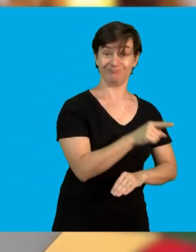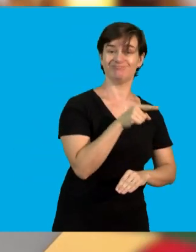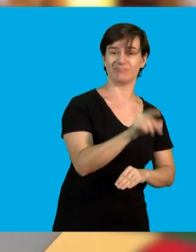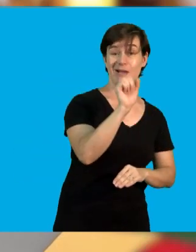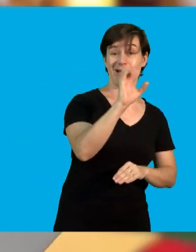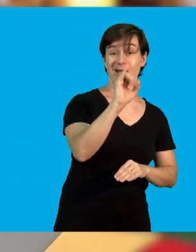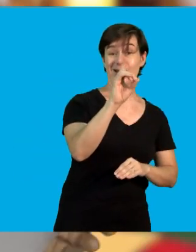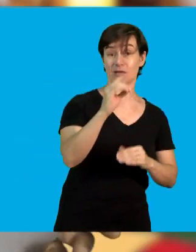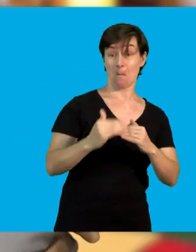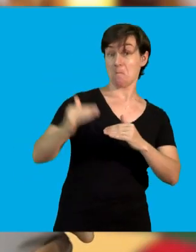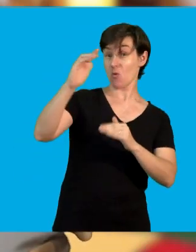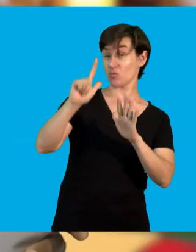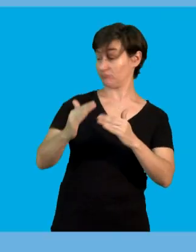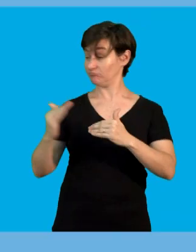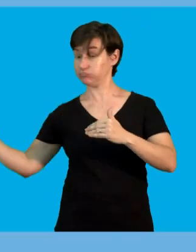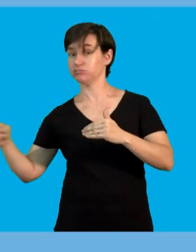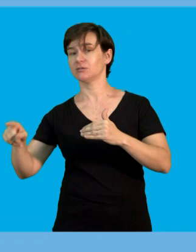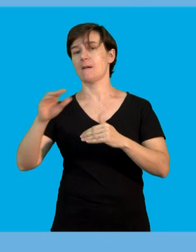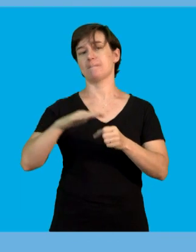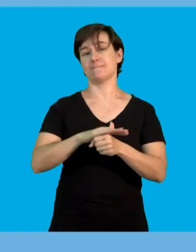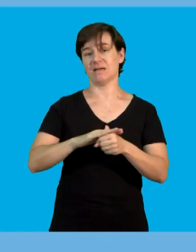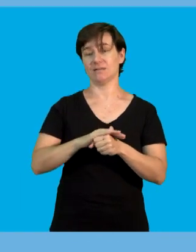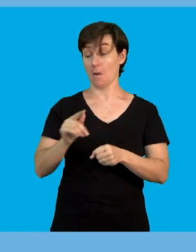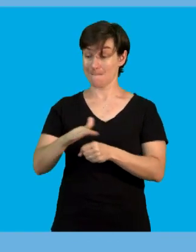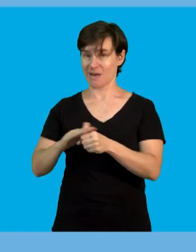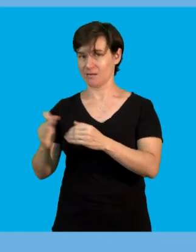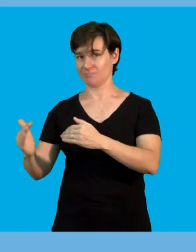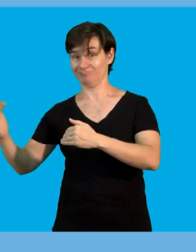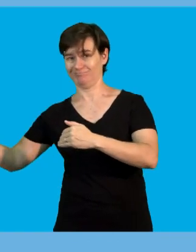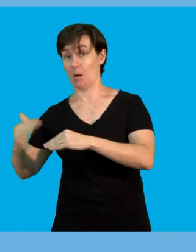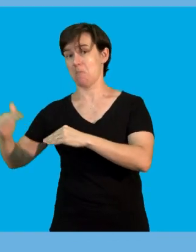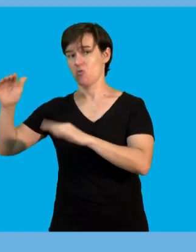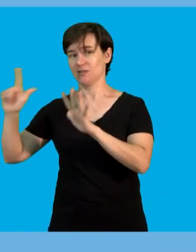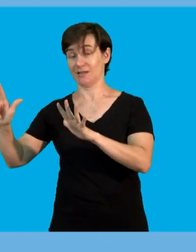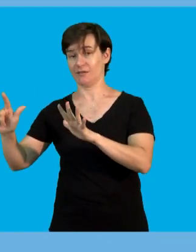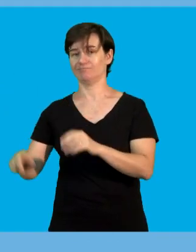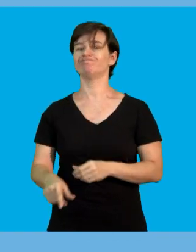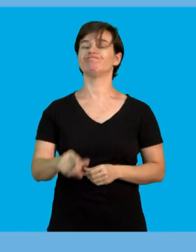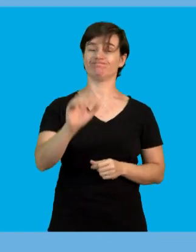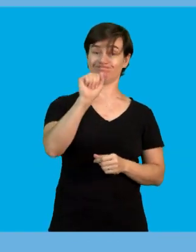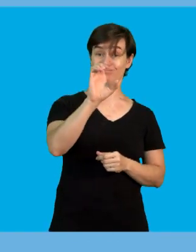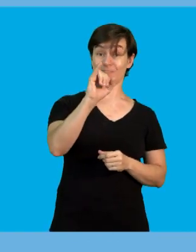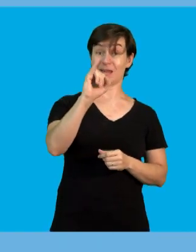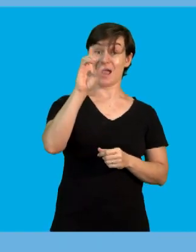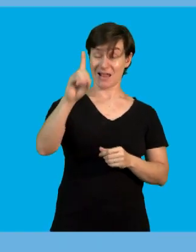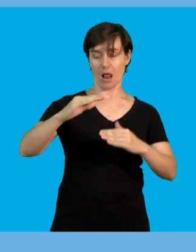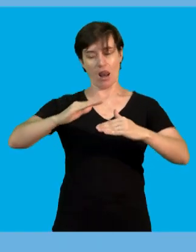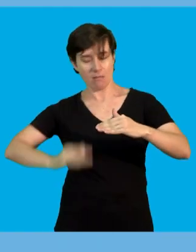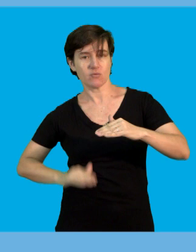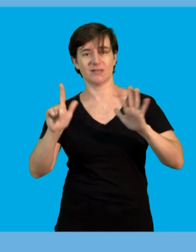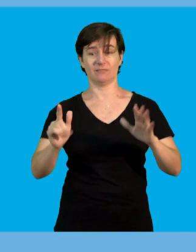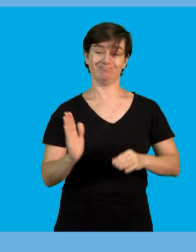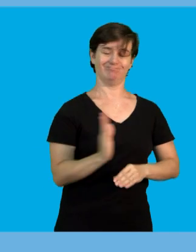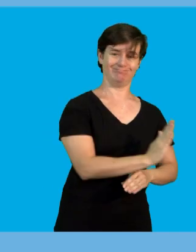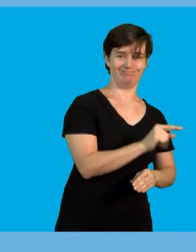are bases. So bases have a pH that is above 7, and then, bases have a pH that is above 7, and